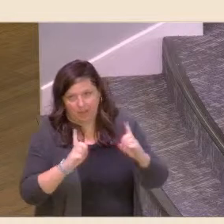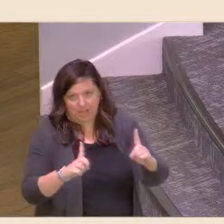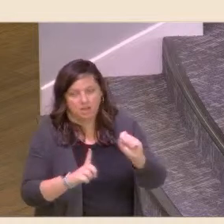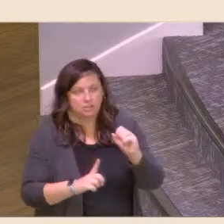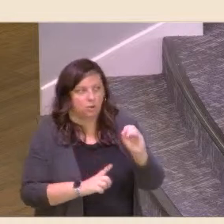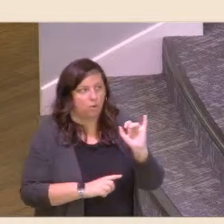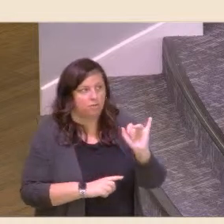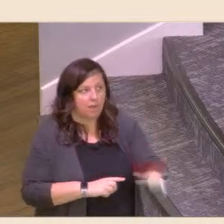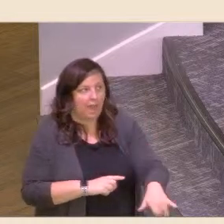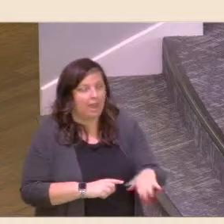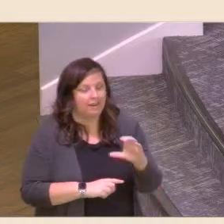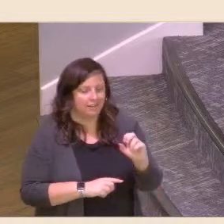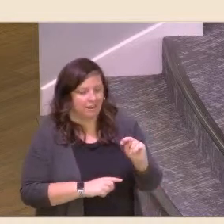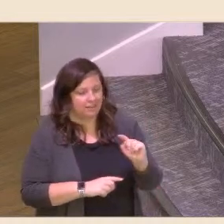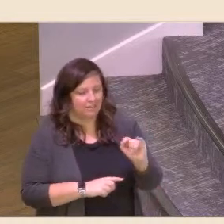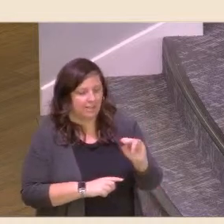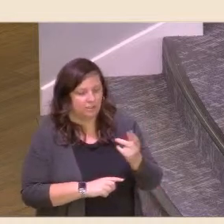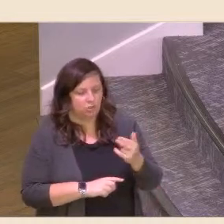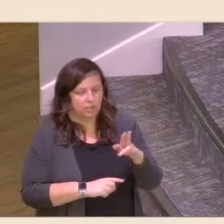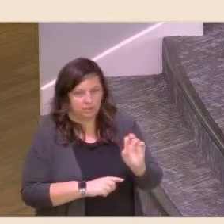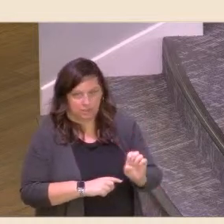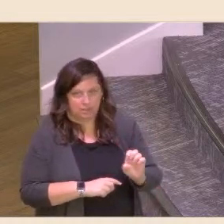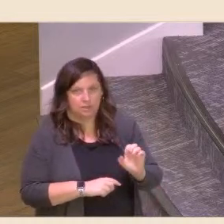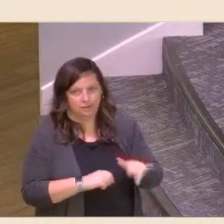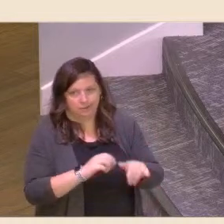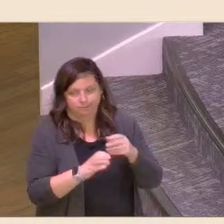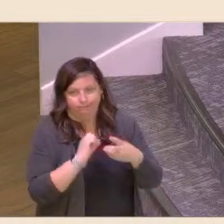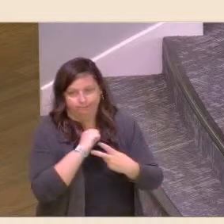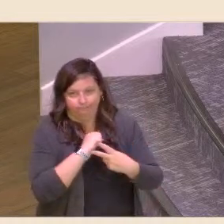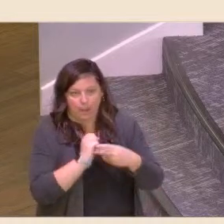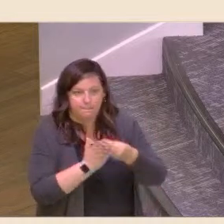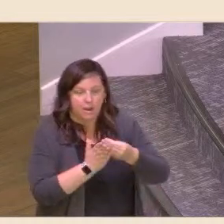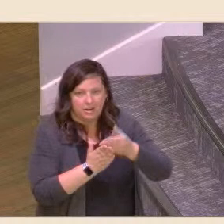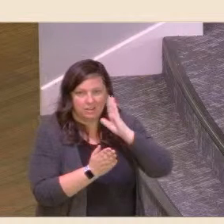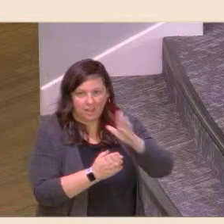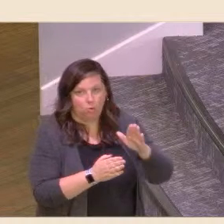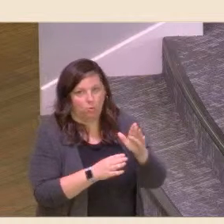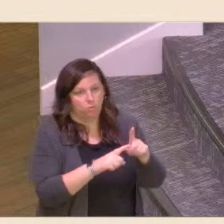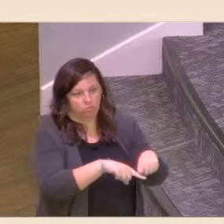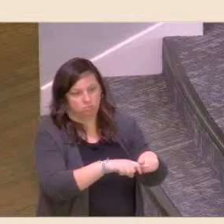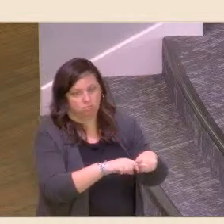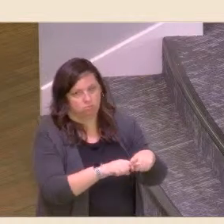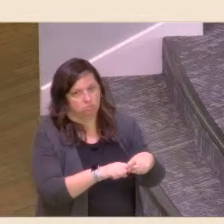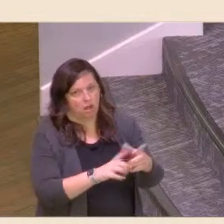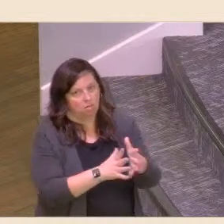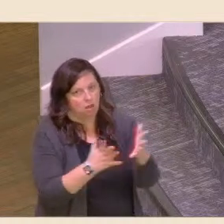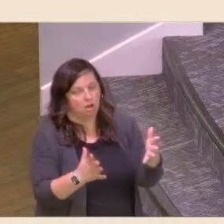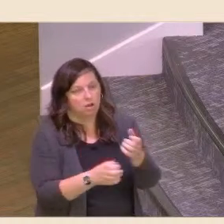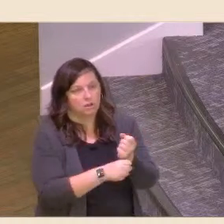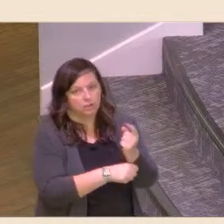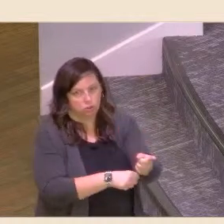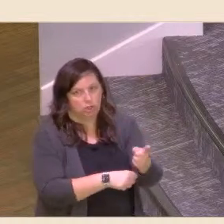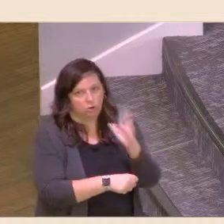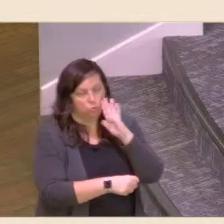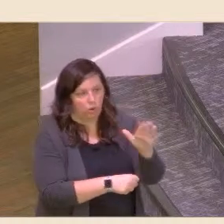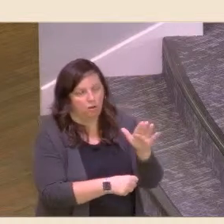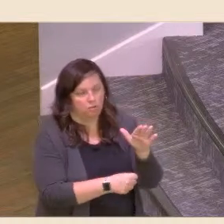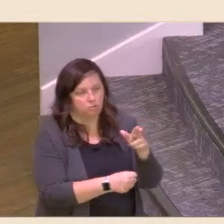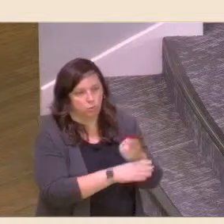we will rely on heavily as we get into next fiscal year. And then we also have a set aside for any kind of new